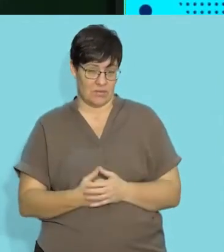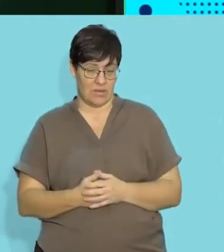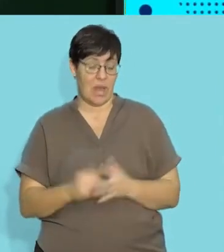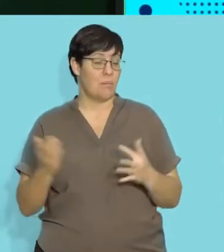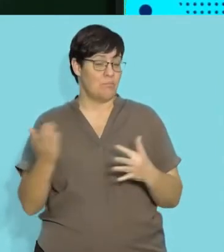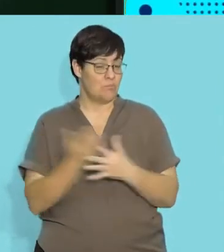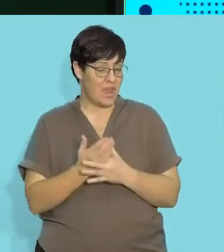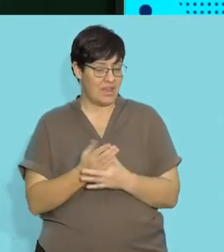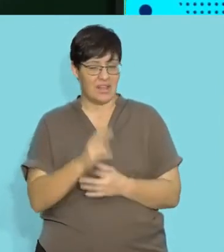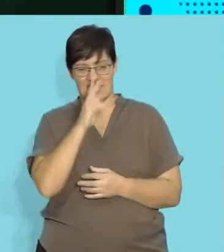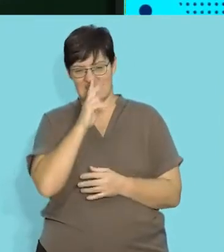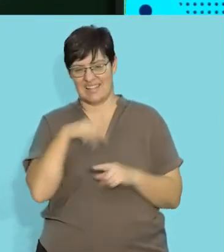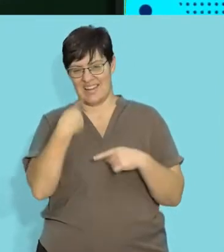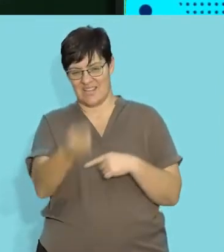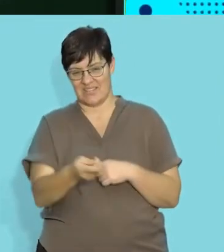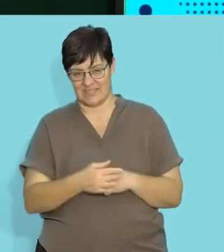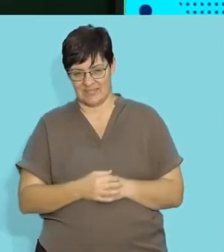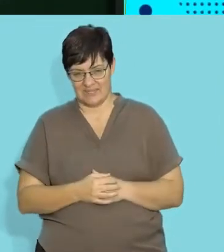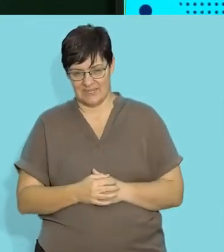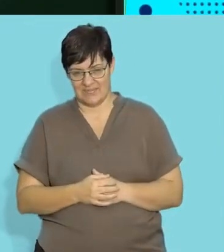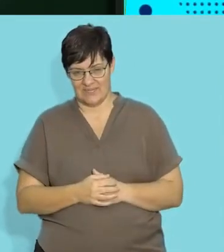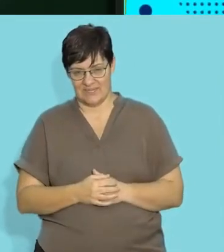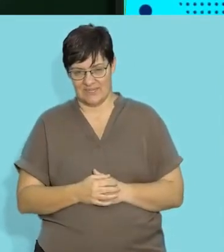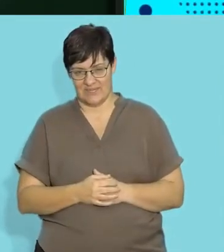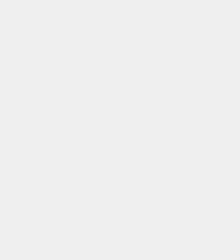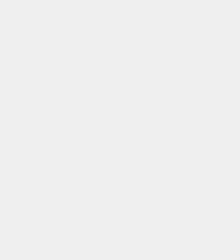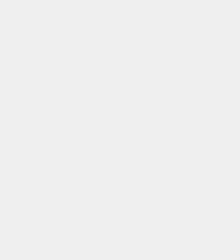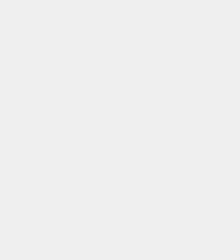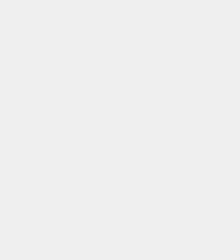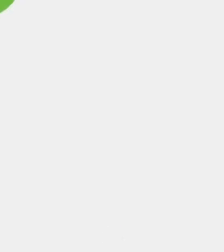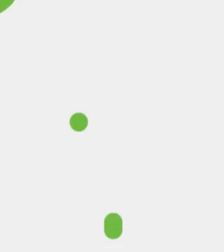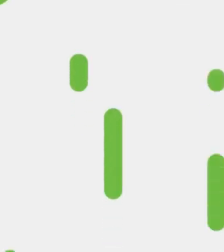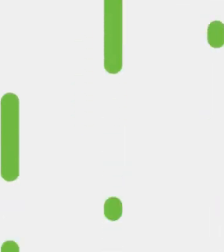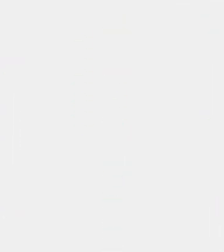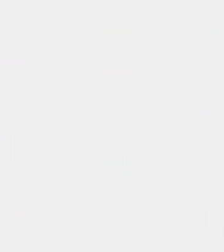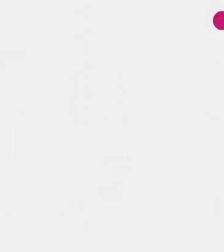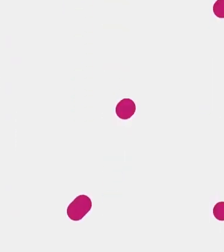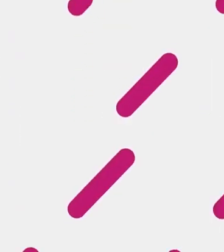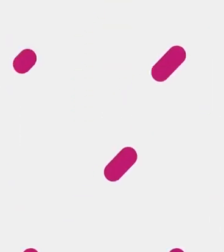section. A little break, and I'll see you at the end of that.